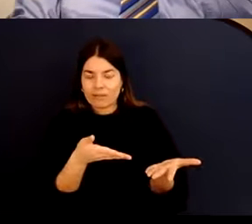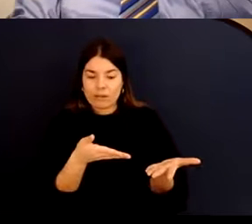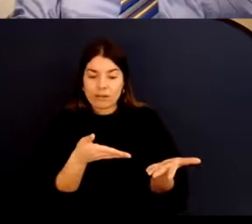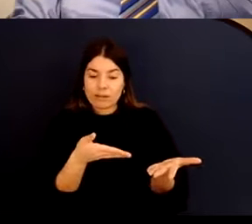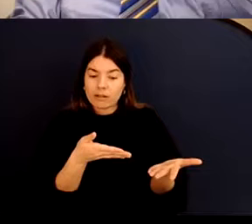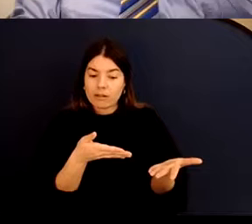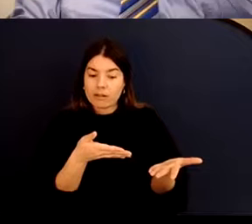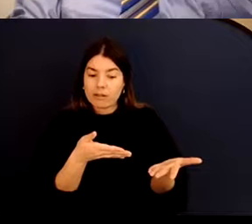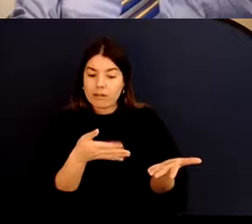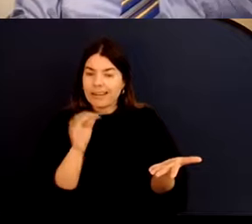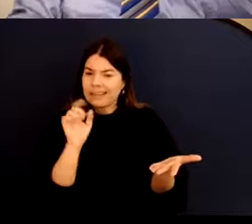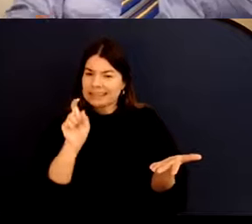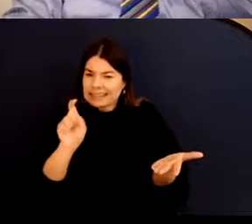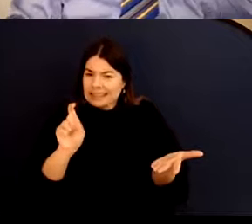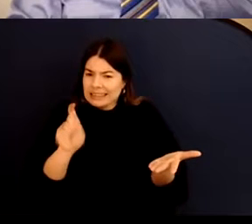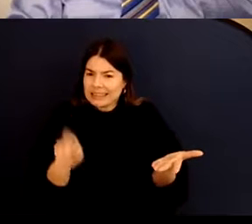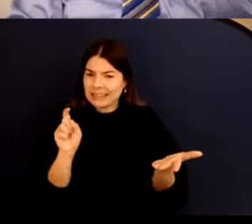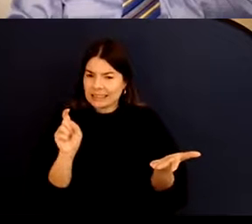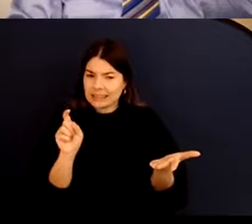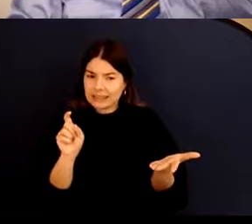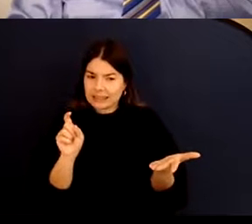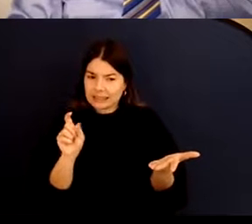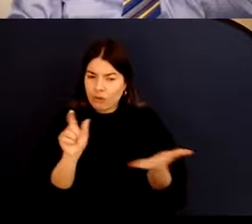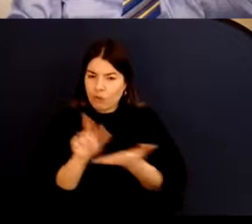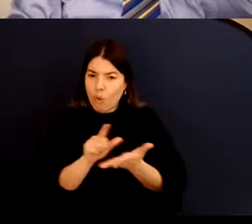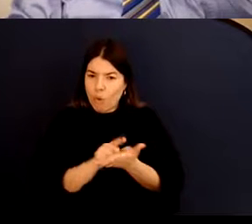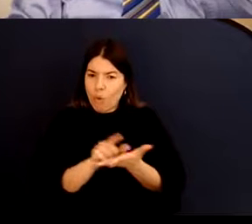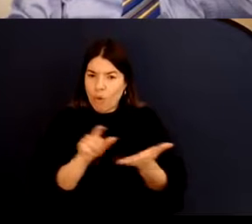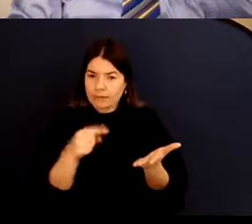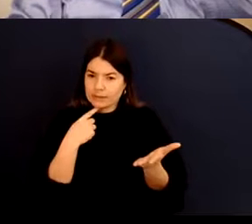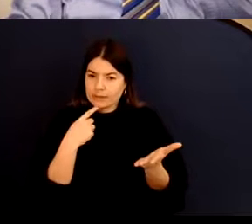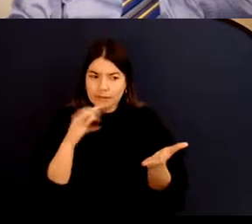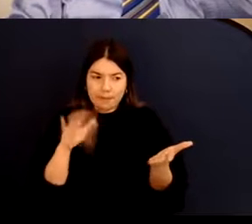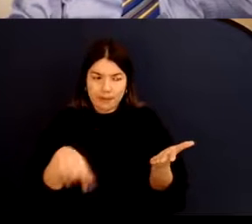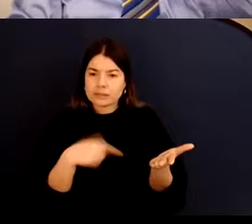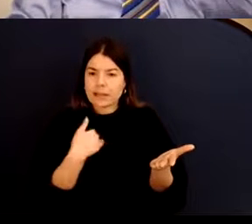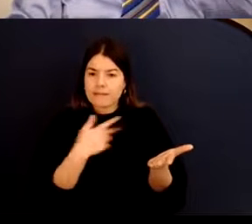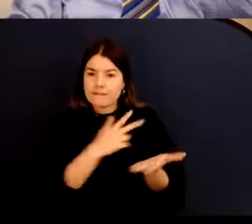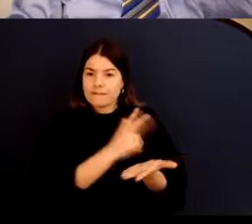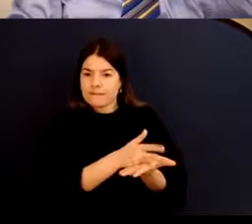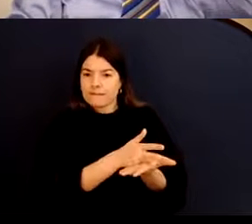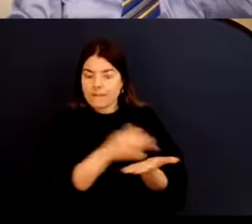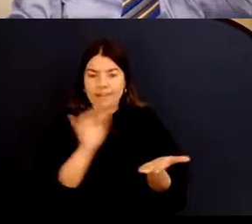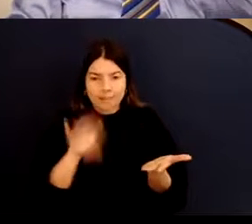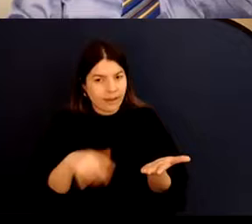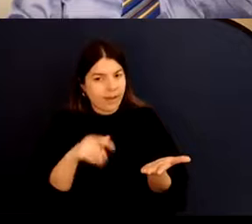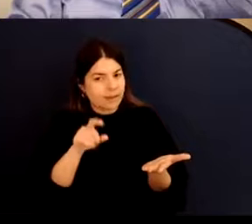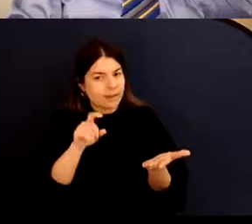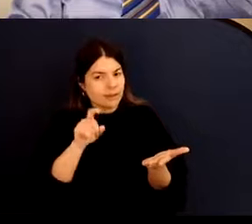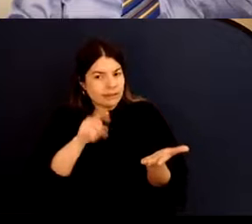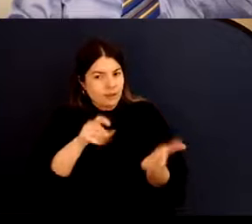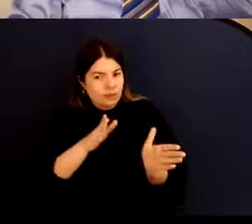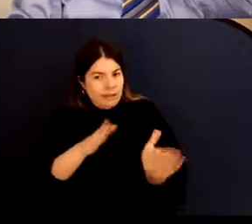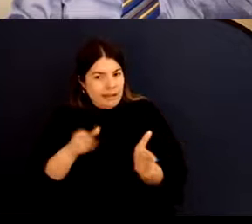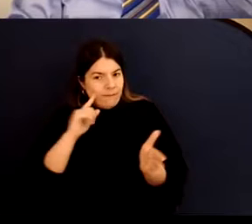statistical requirements are mandated by federal law, and it's something that needs to be addressed immediately because